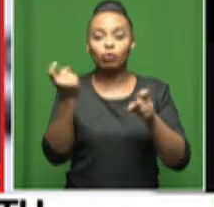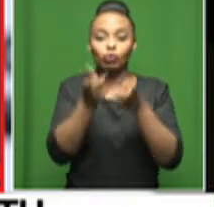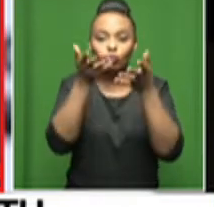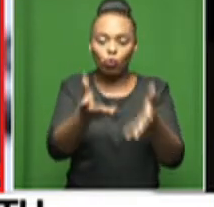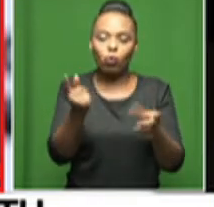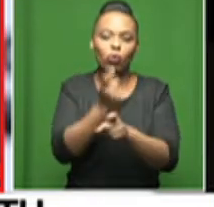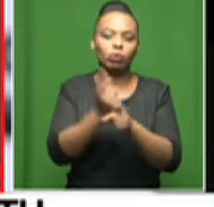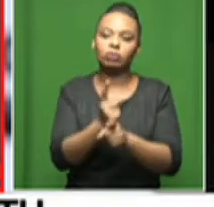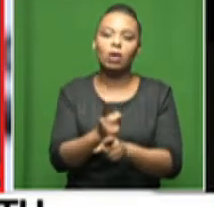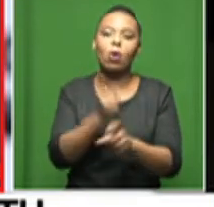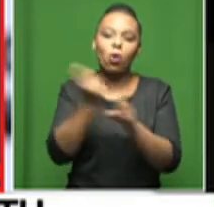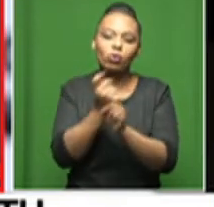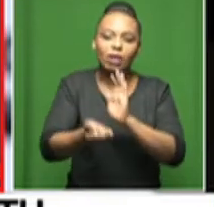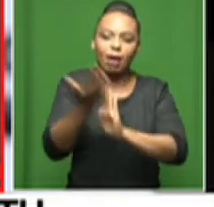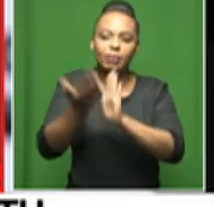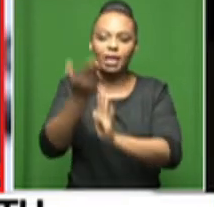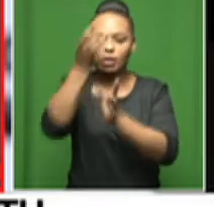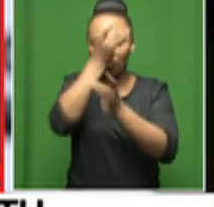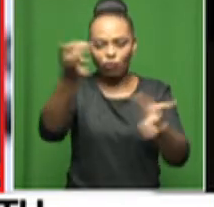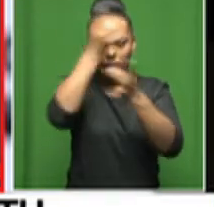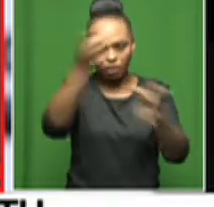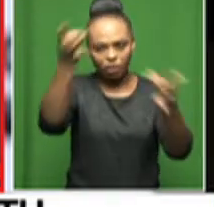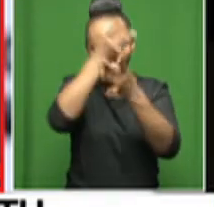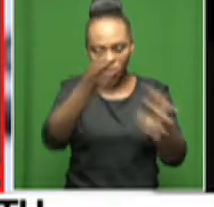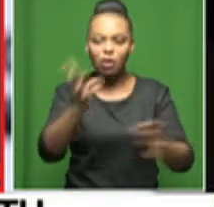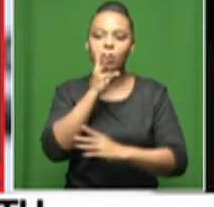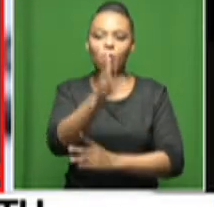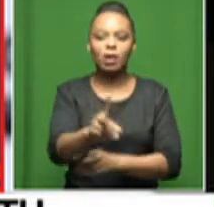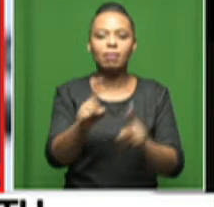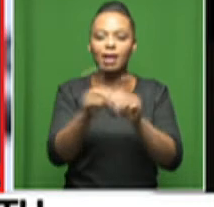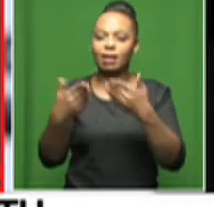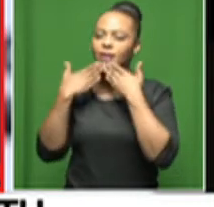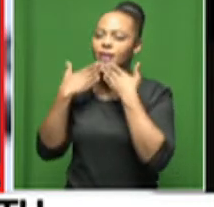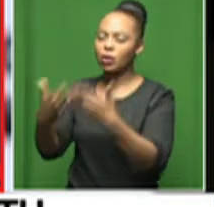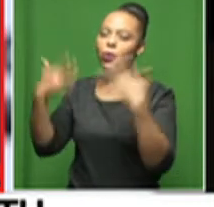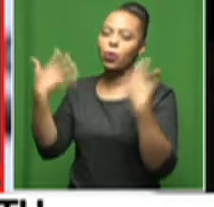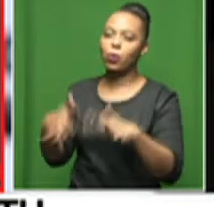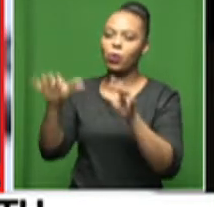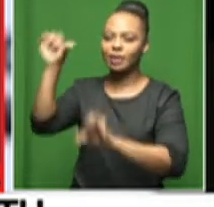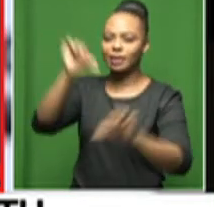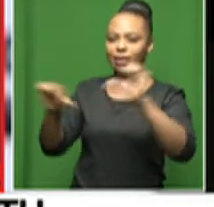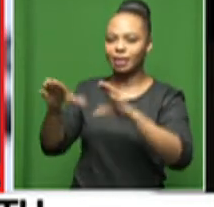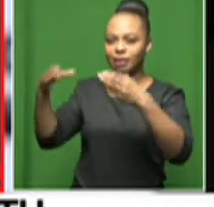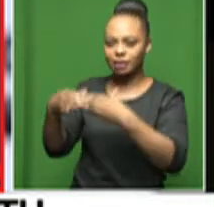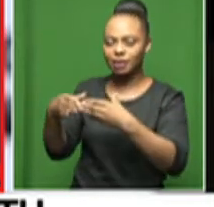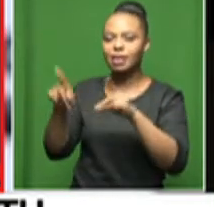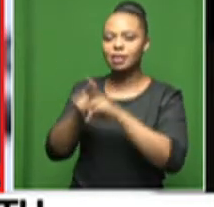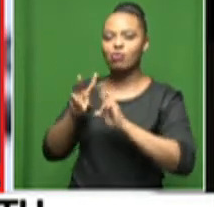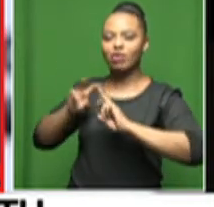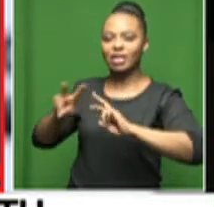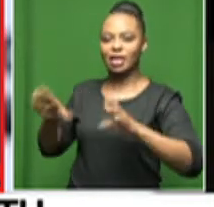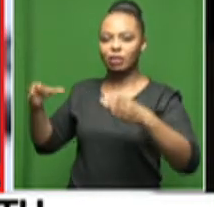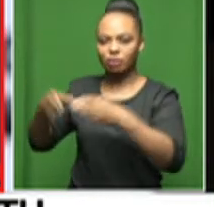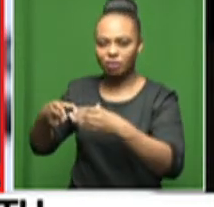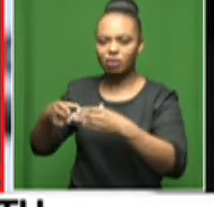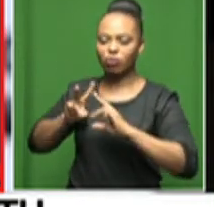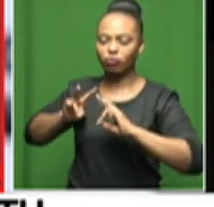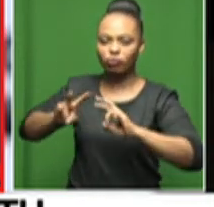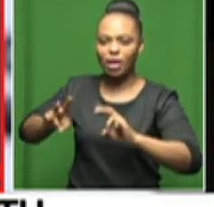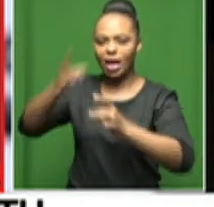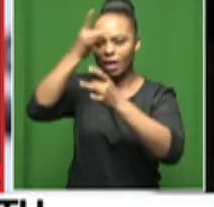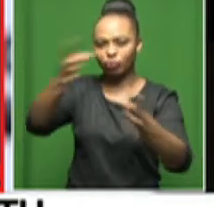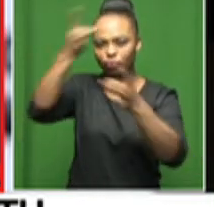always make sure we give you fresh information. At this point, we want to thank all our scientists and thank all the researchers for the exciting information that they've brought to